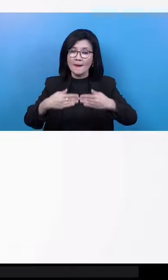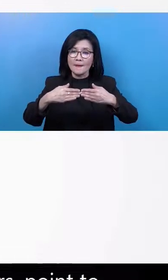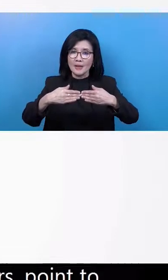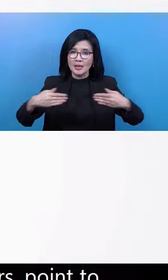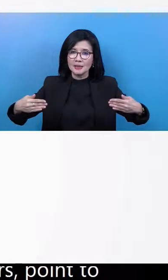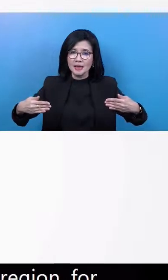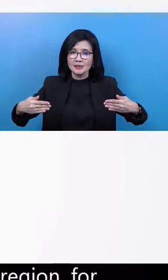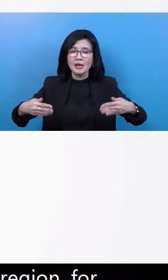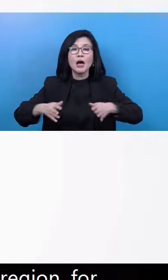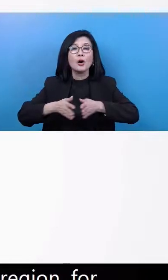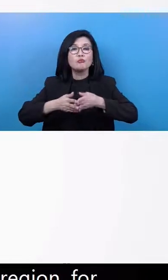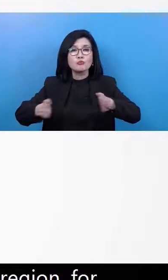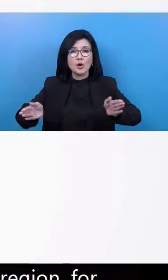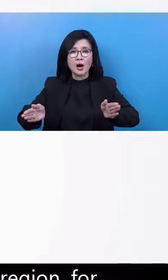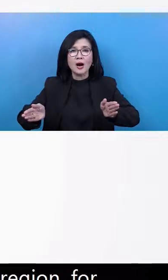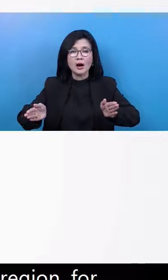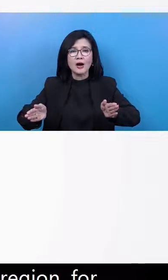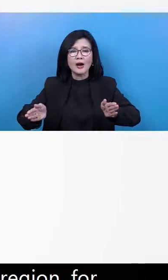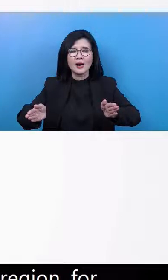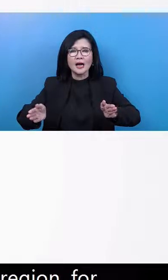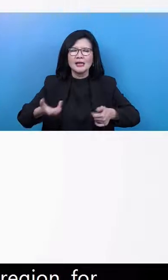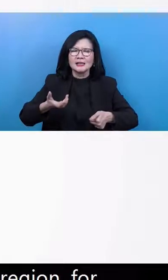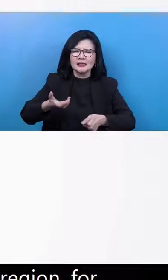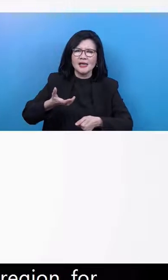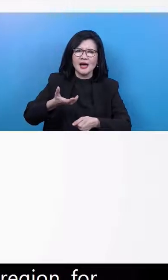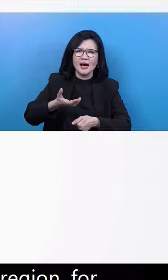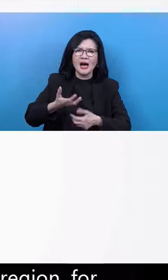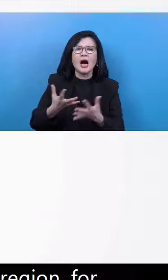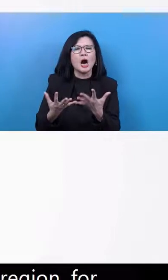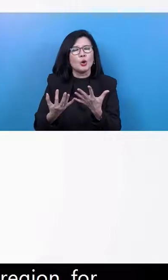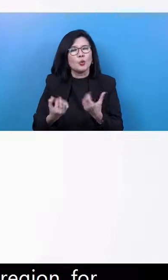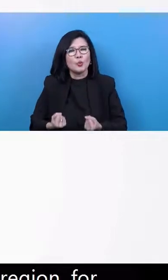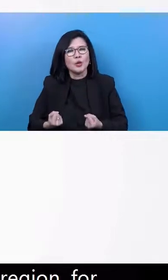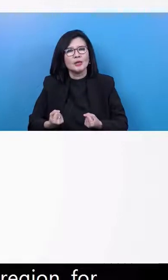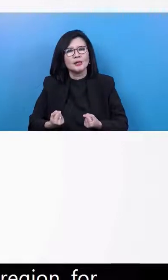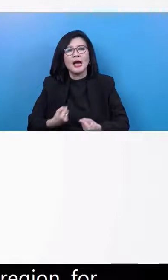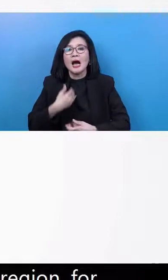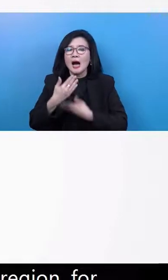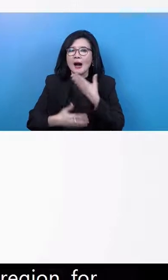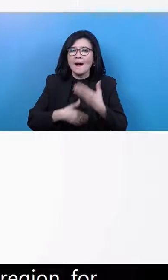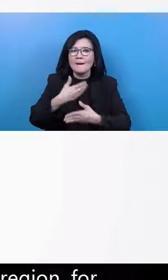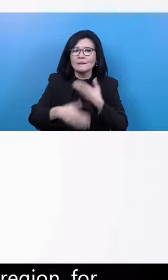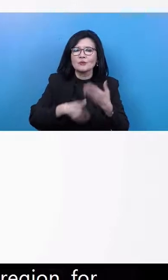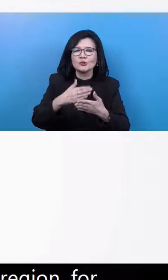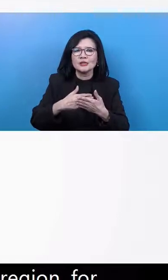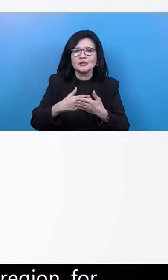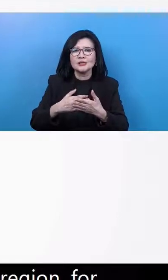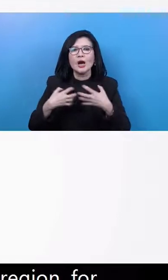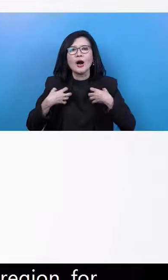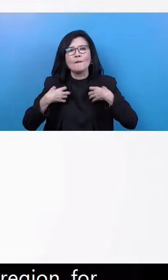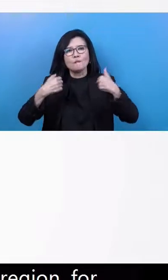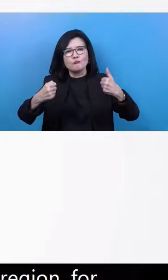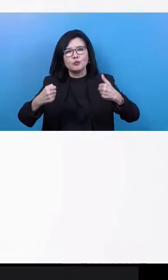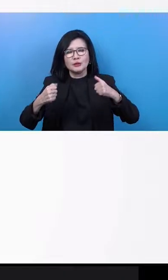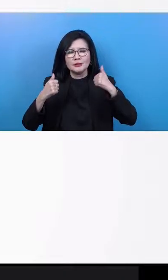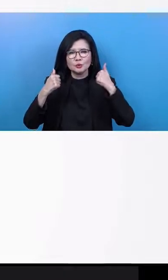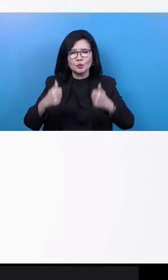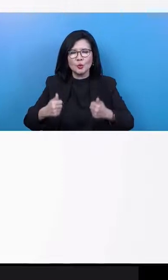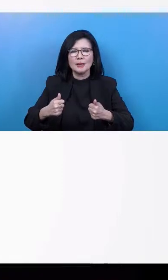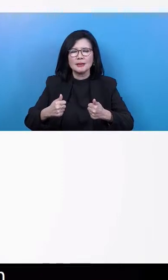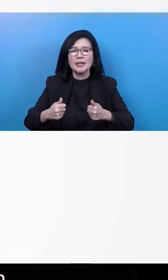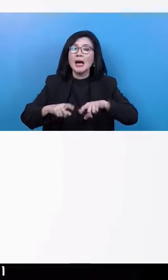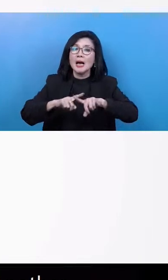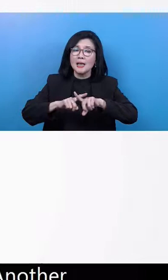strong recovery process in the region. For example, labor force participation is expected to improve, while unemployment is projected to